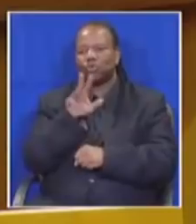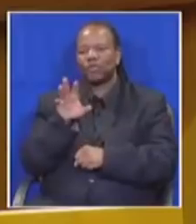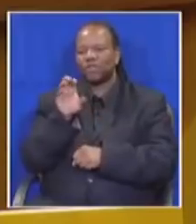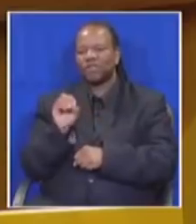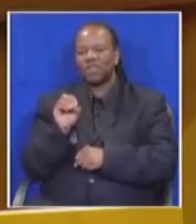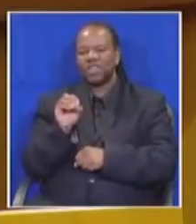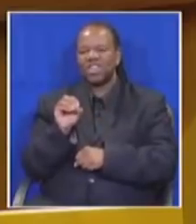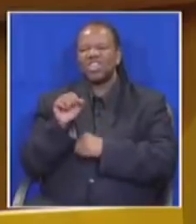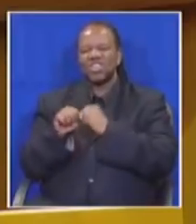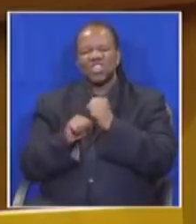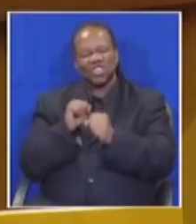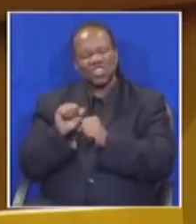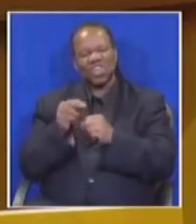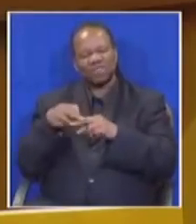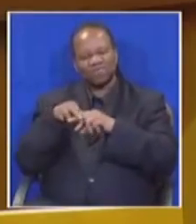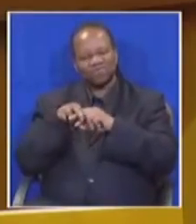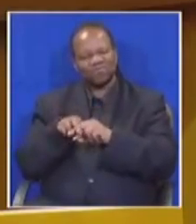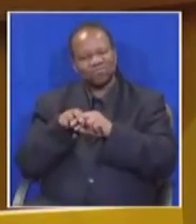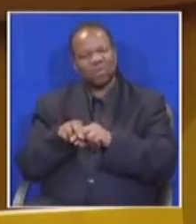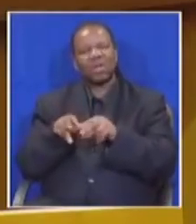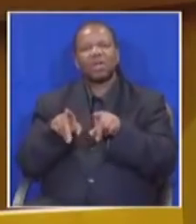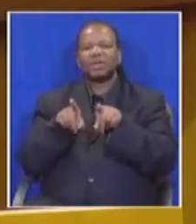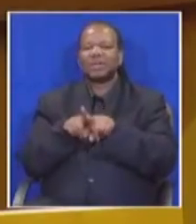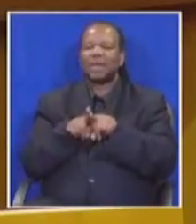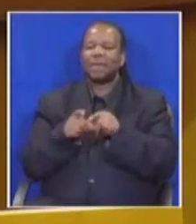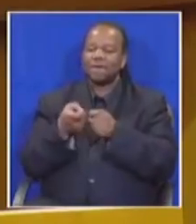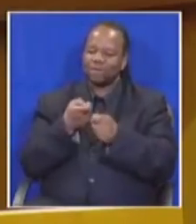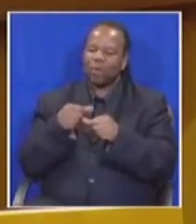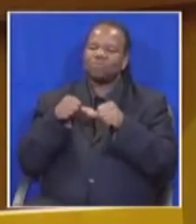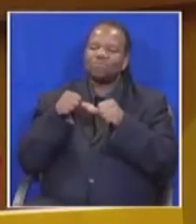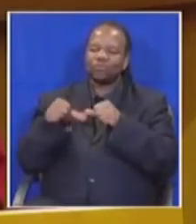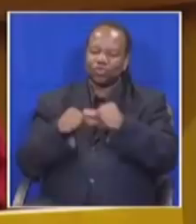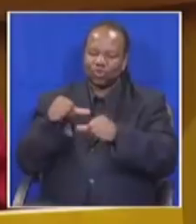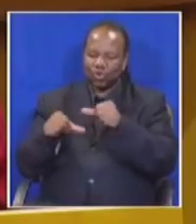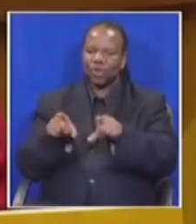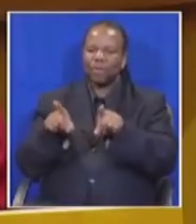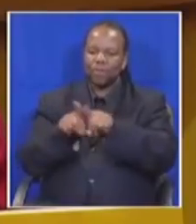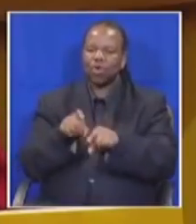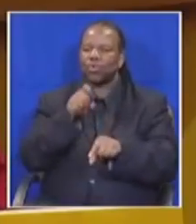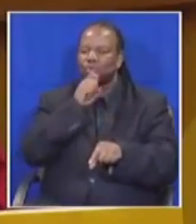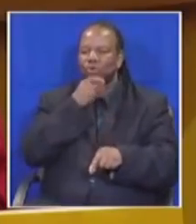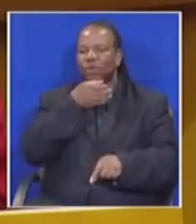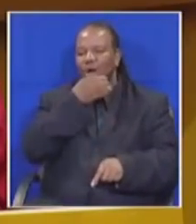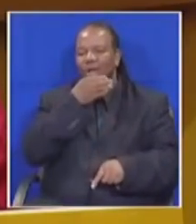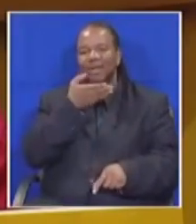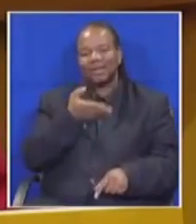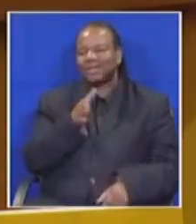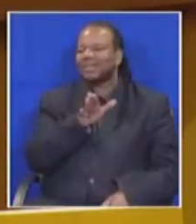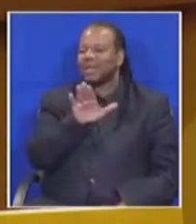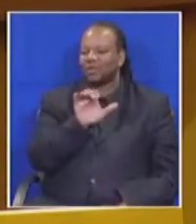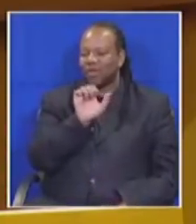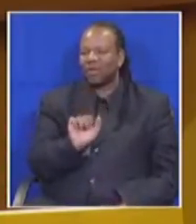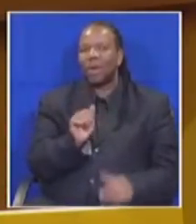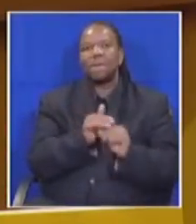created a culture of dependency, but also generational alcoholism. It is why South Africa has some of the highest levels of